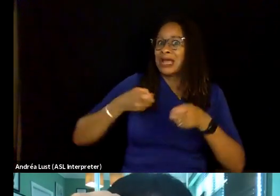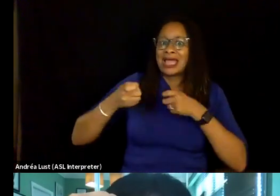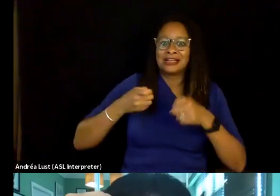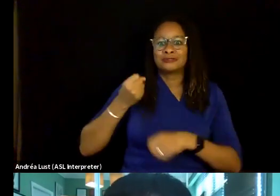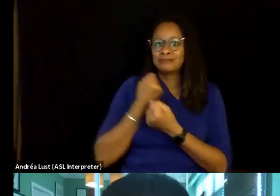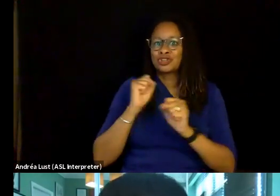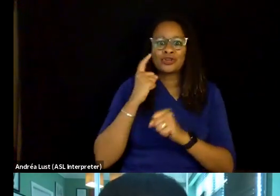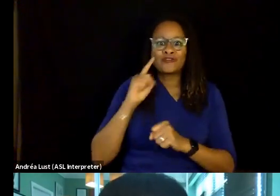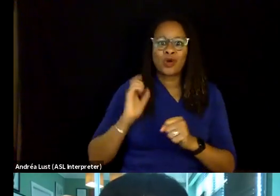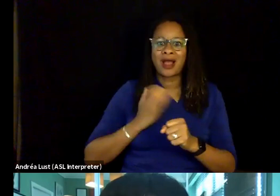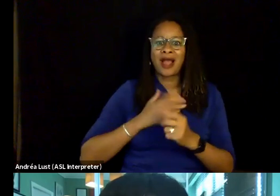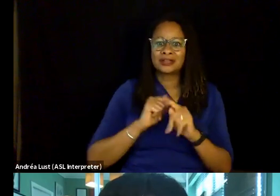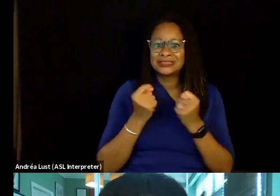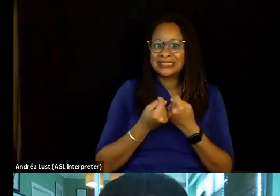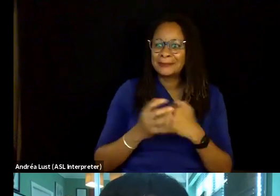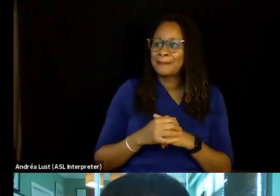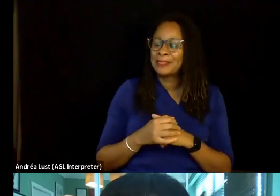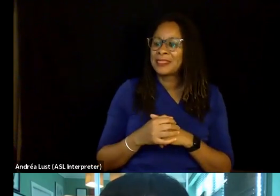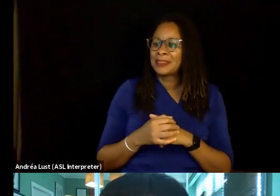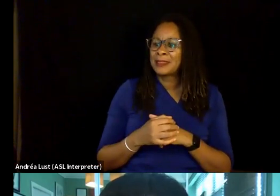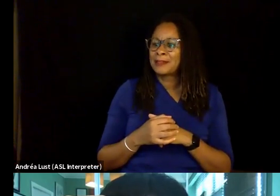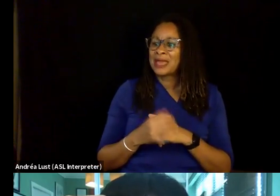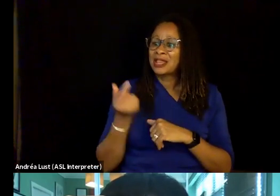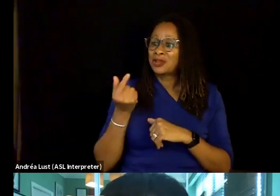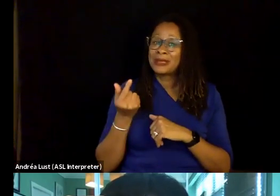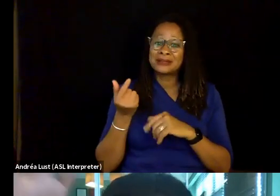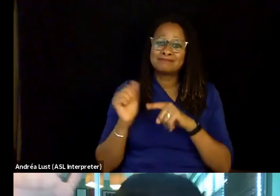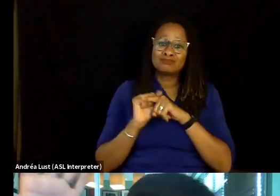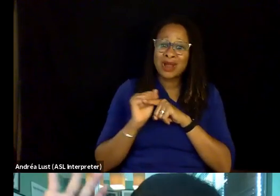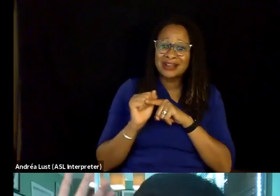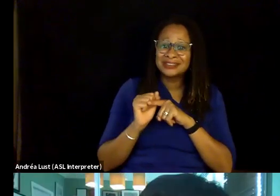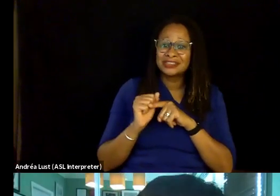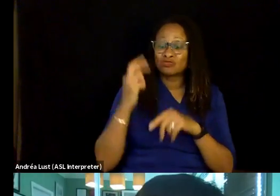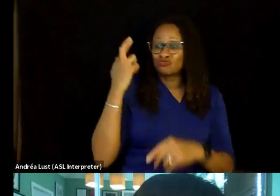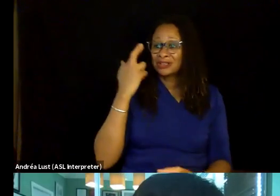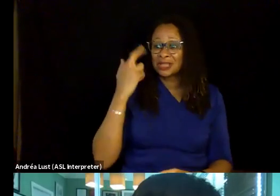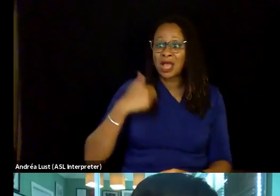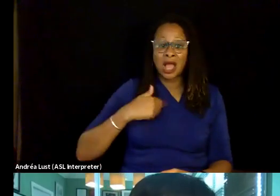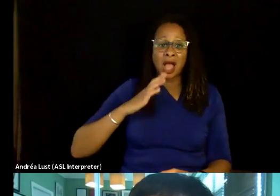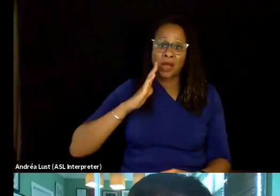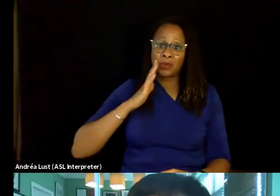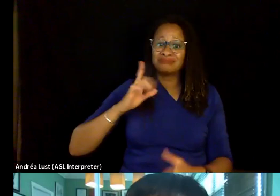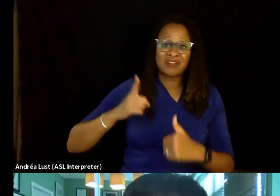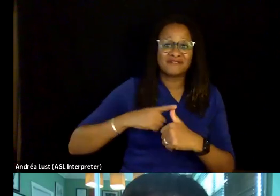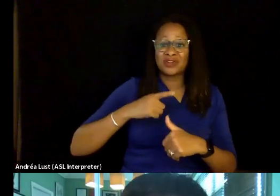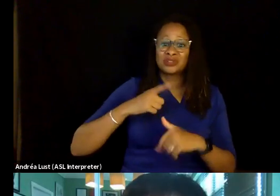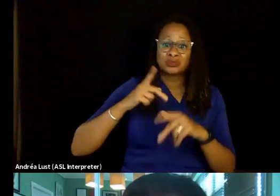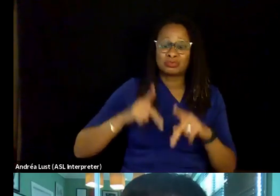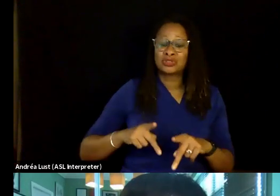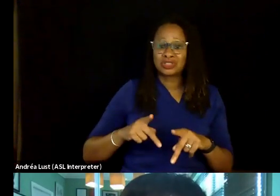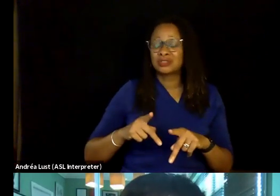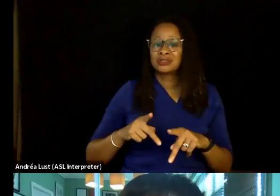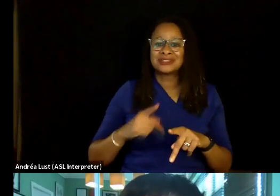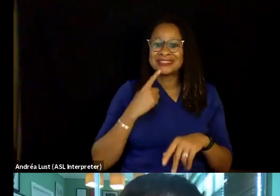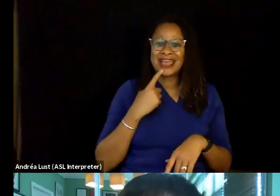like, it's a little bit of practice at realizing I'm the first to say no story is worth dying